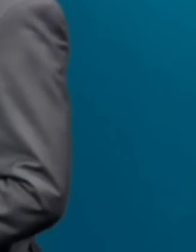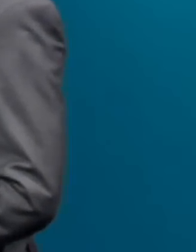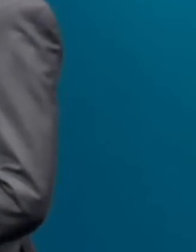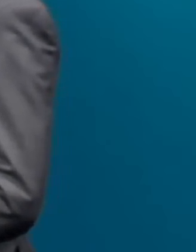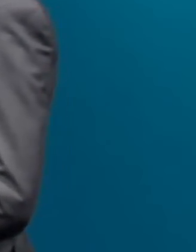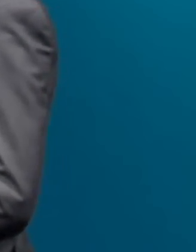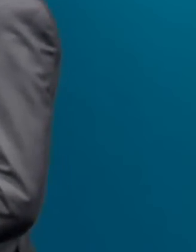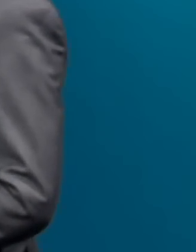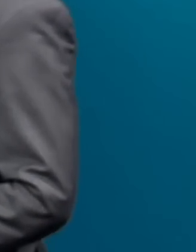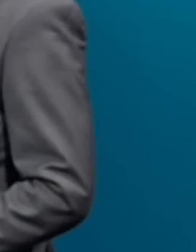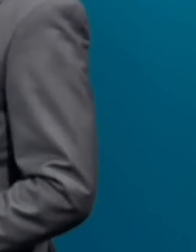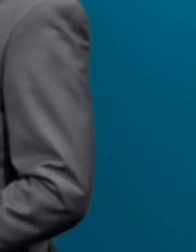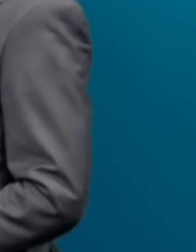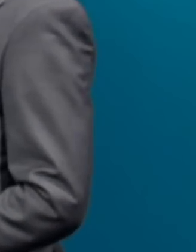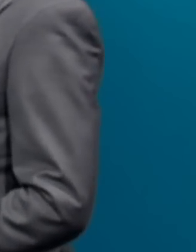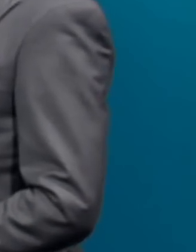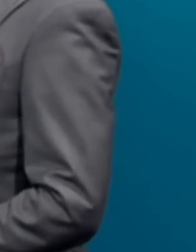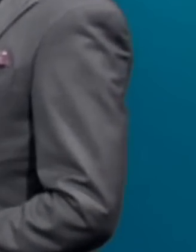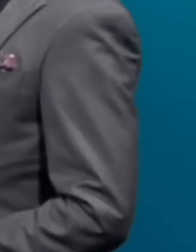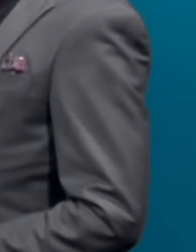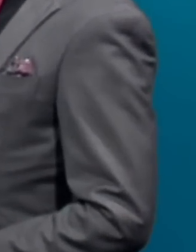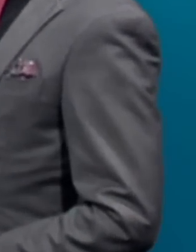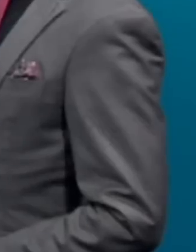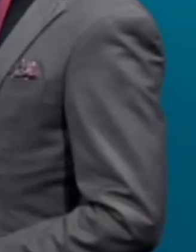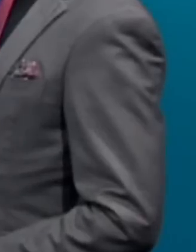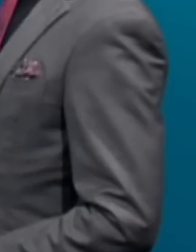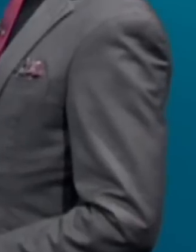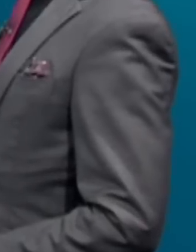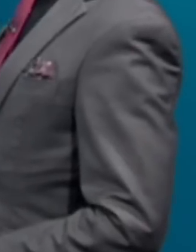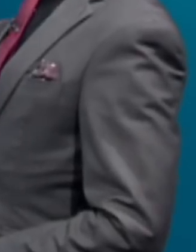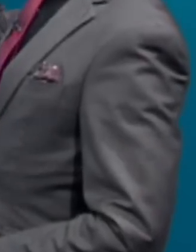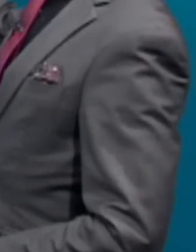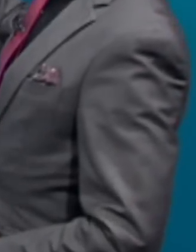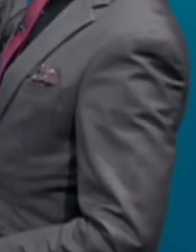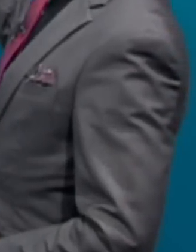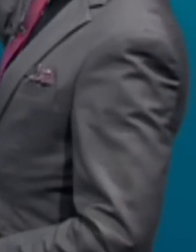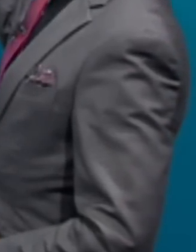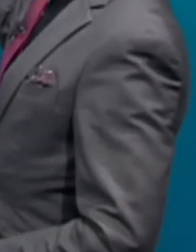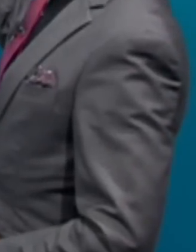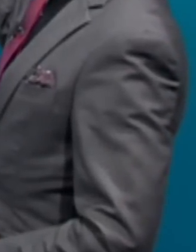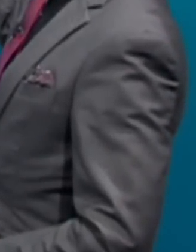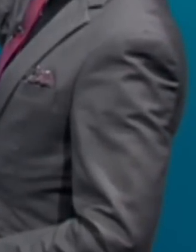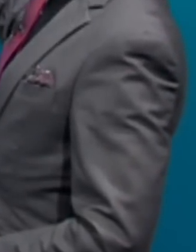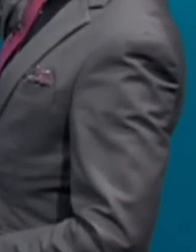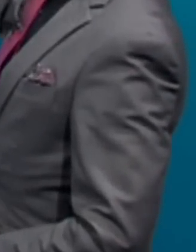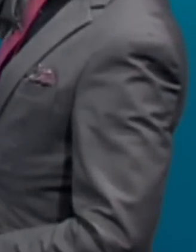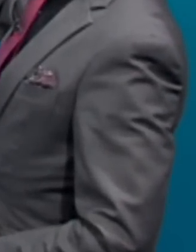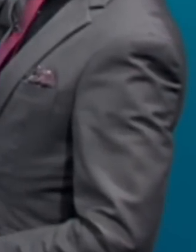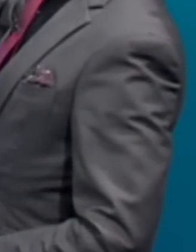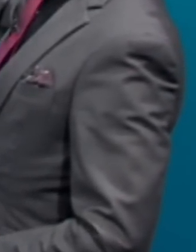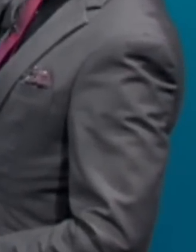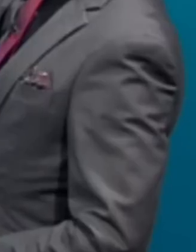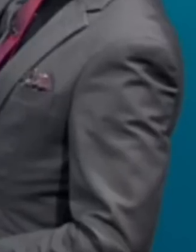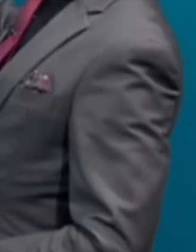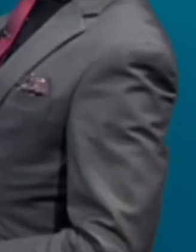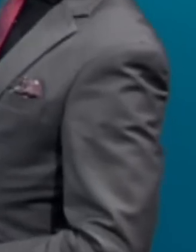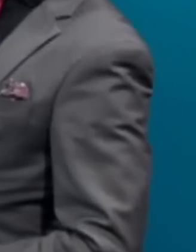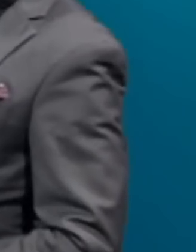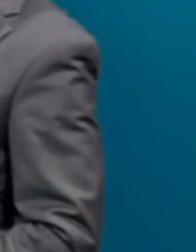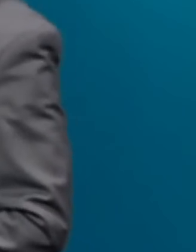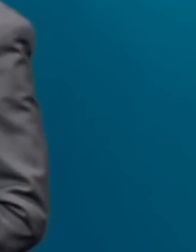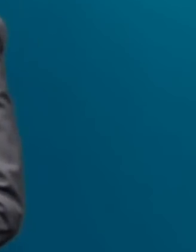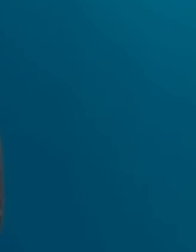ka baka bana temoshi o re tlishago ke baka kanya boso bo shegom ya le hono ba re bontšha ka dipula tsa matla ka dibe di karolo tsa province ya Limpopo le gona ka kwa go la Gauteng